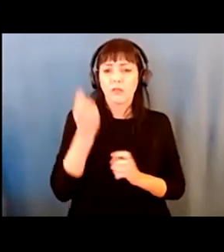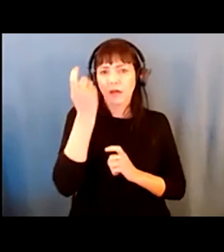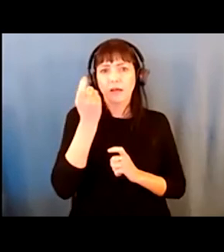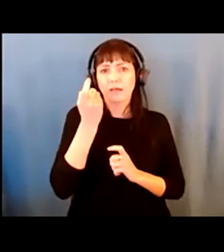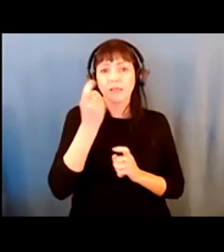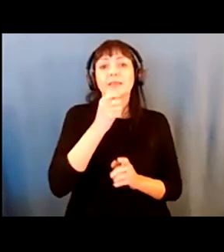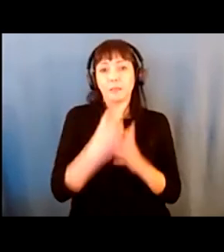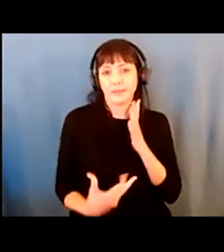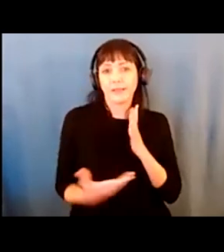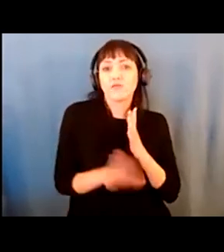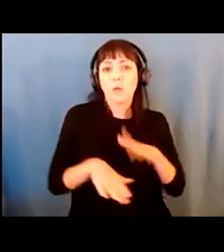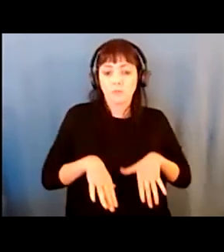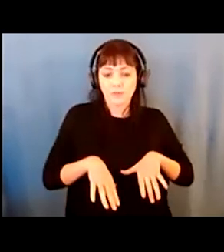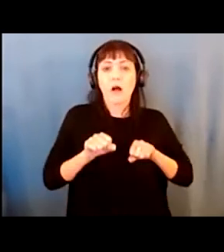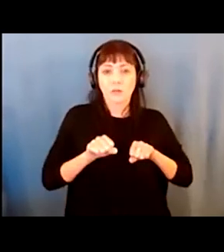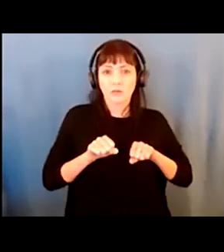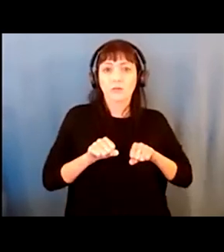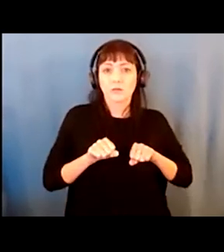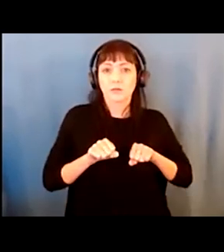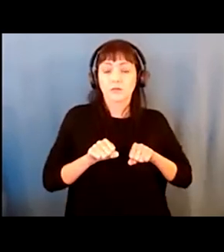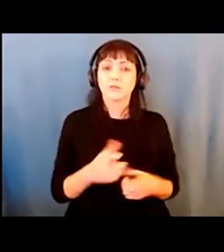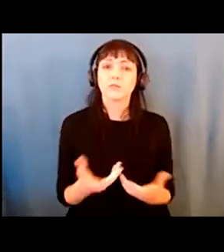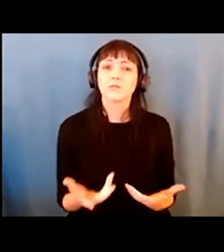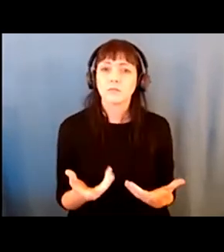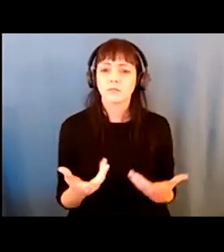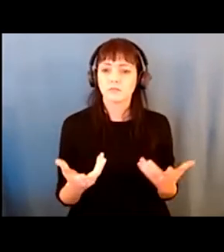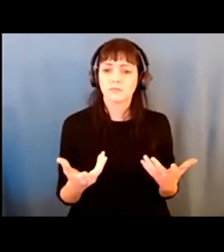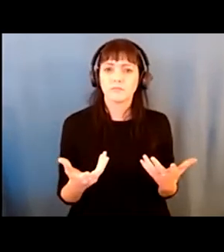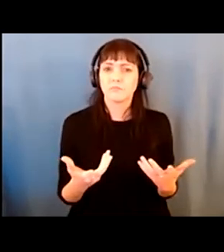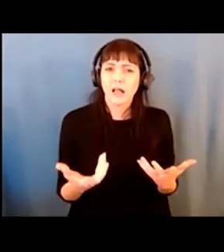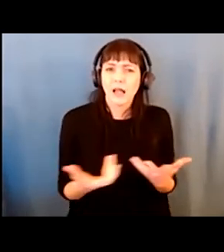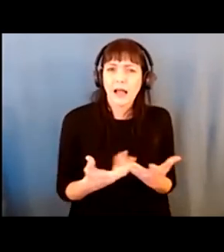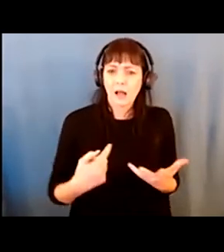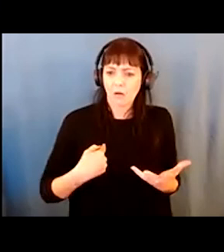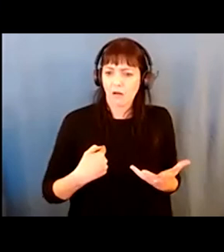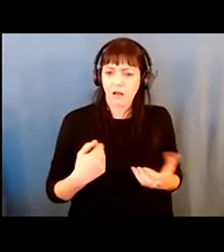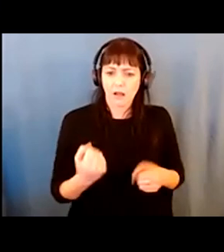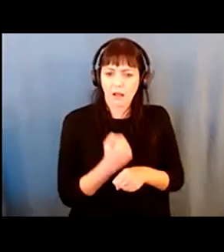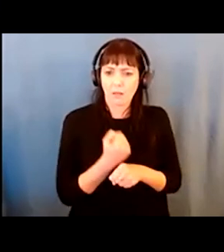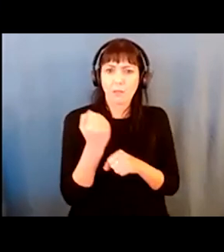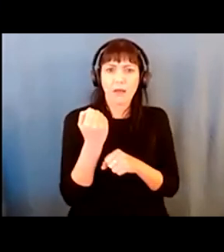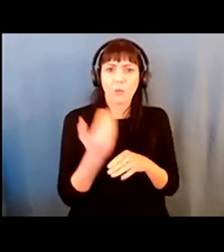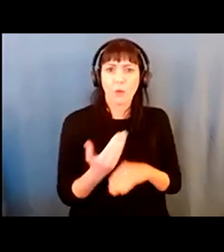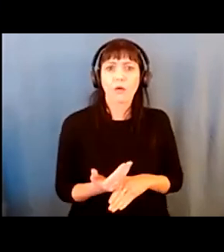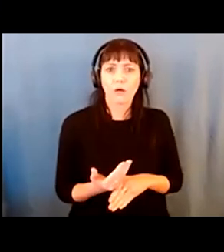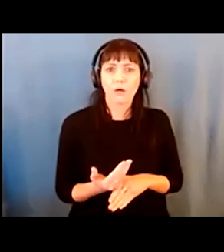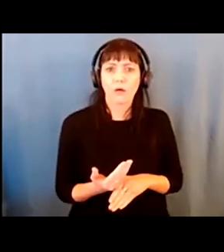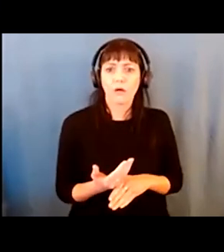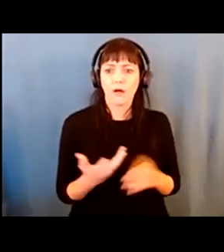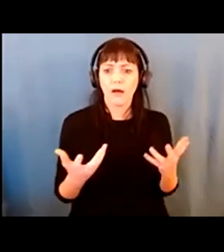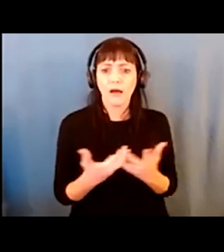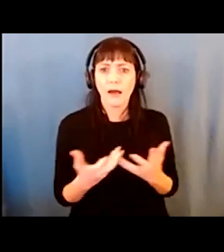the beginning, because fundamentally, how can I make work? How can I have people see that work? How can I